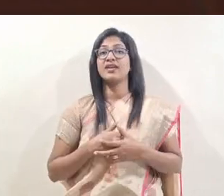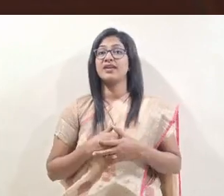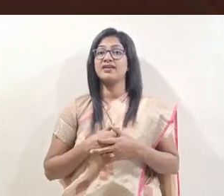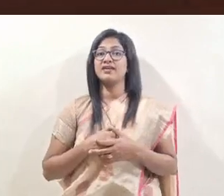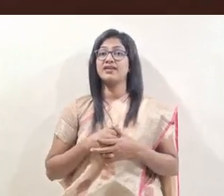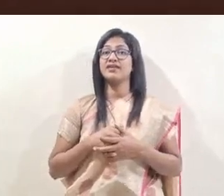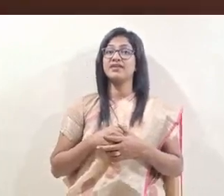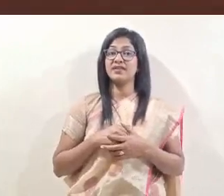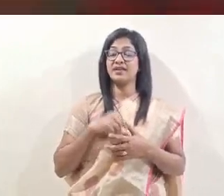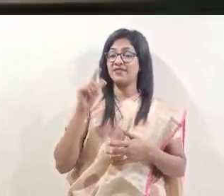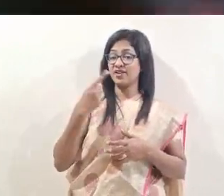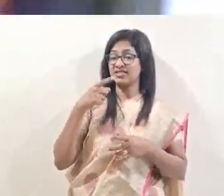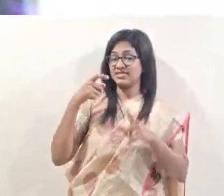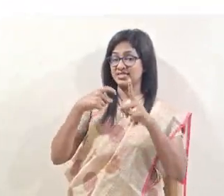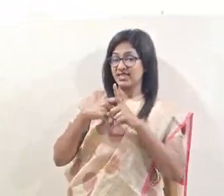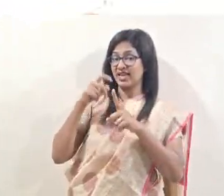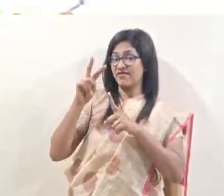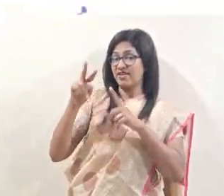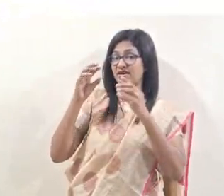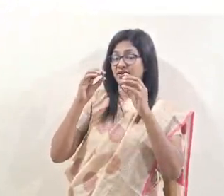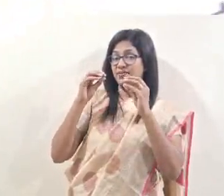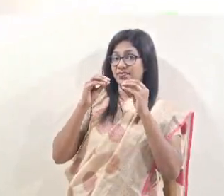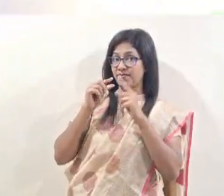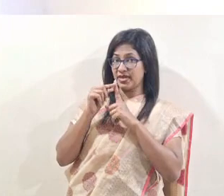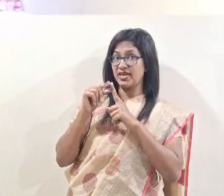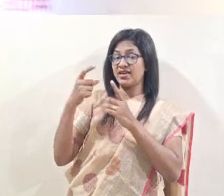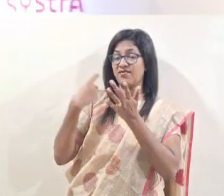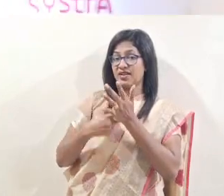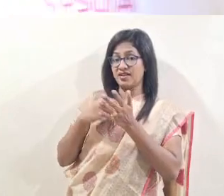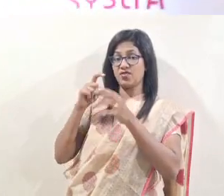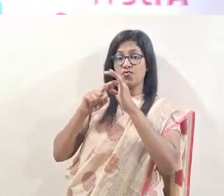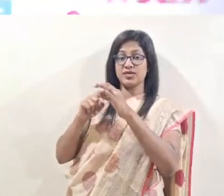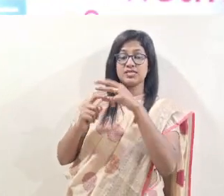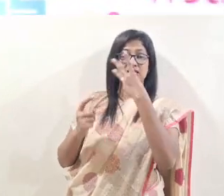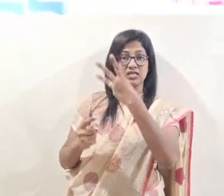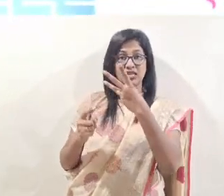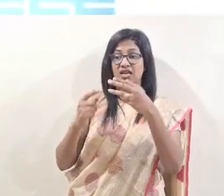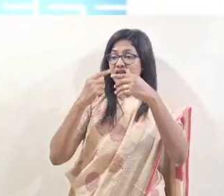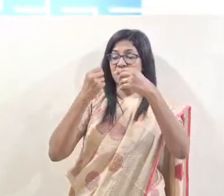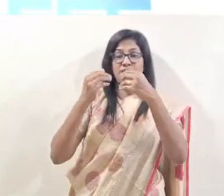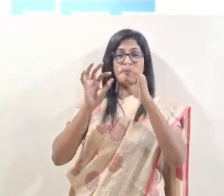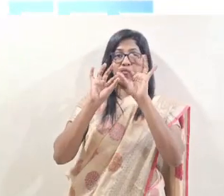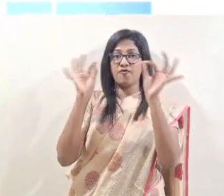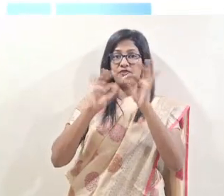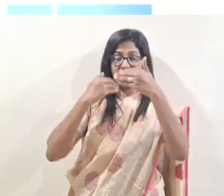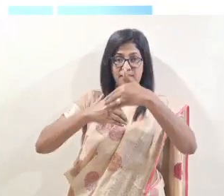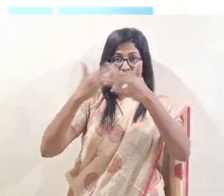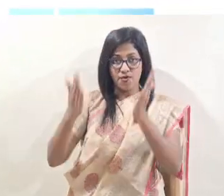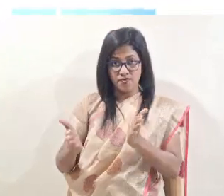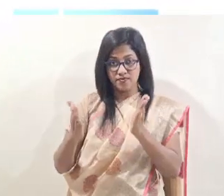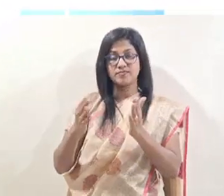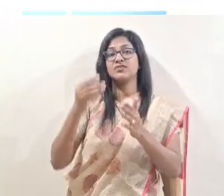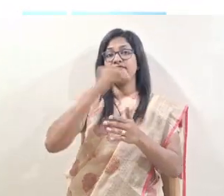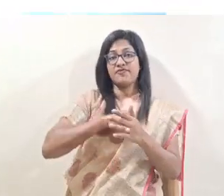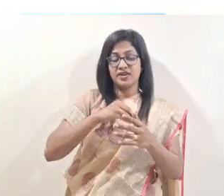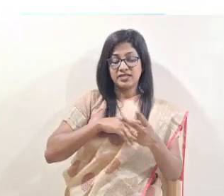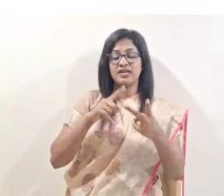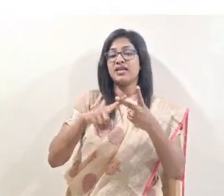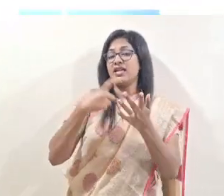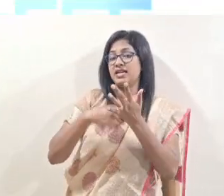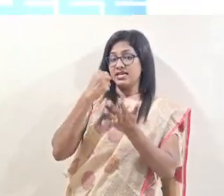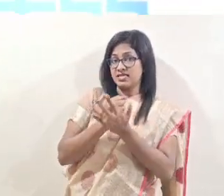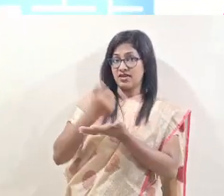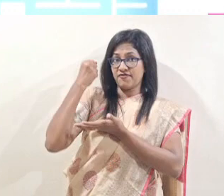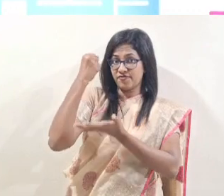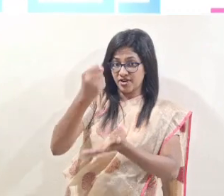Mr. KVB Reddy, you have got, I think, 3 questions. One is the non-fare box revenue, other is the reserve